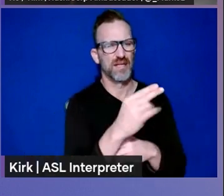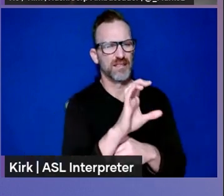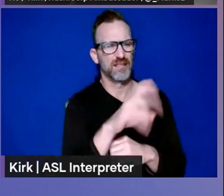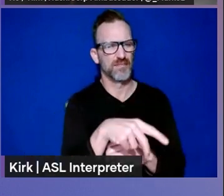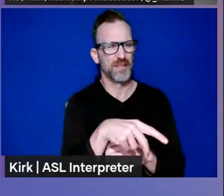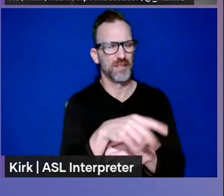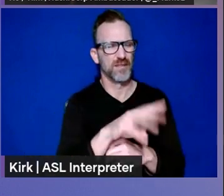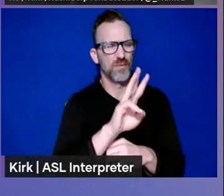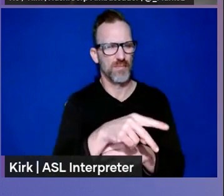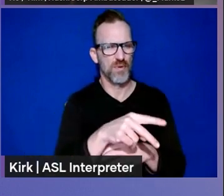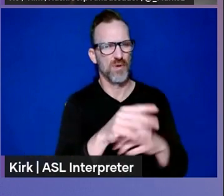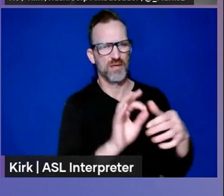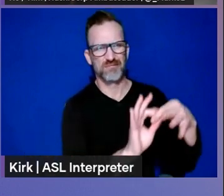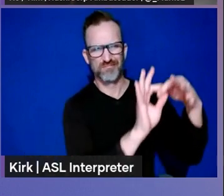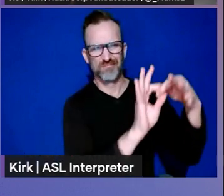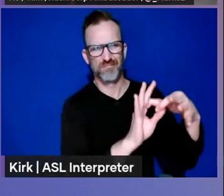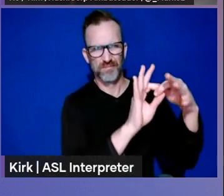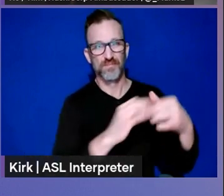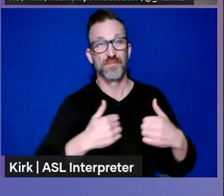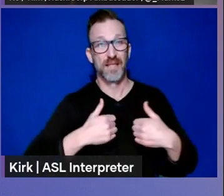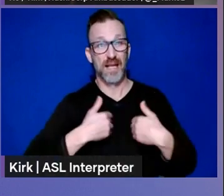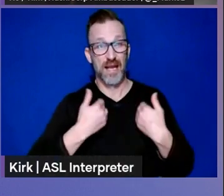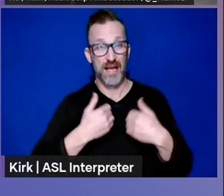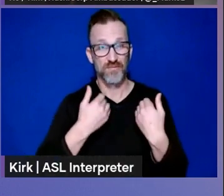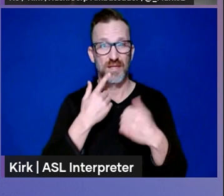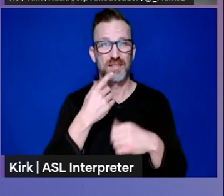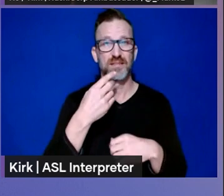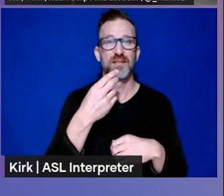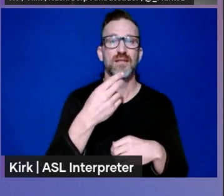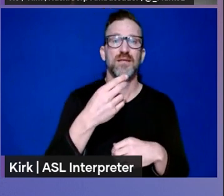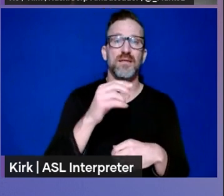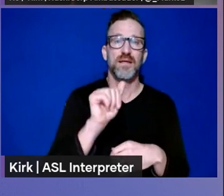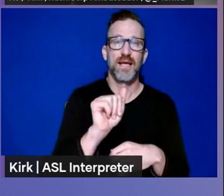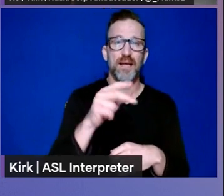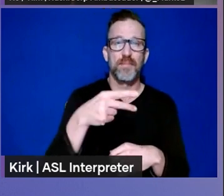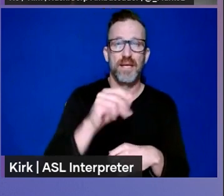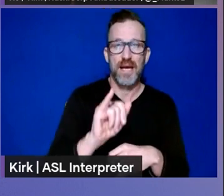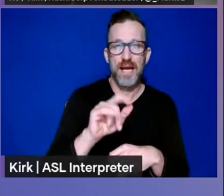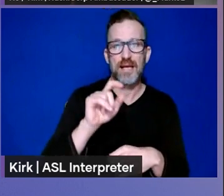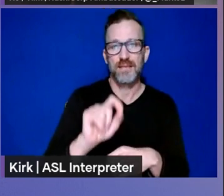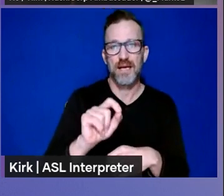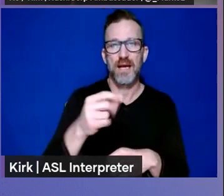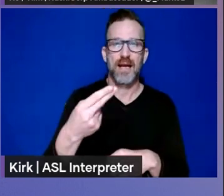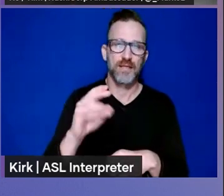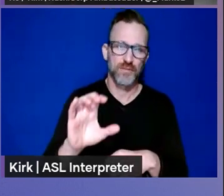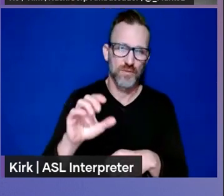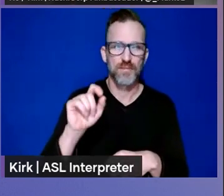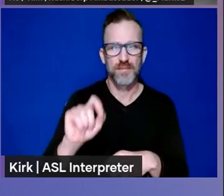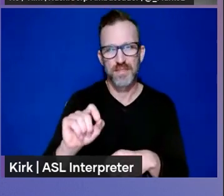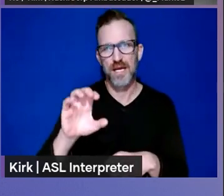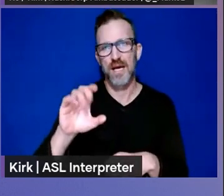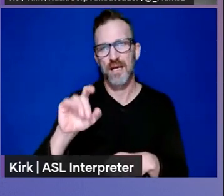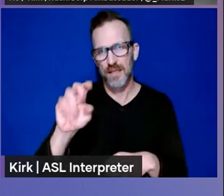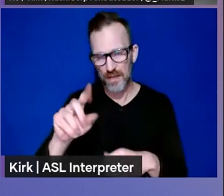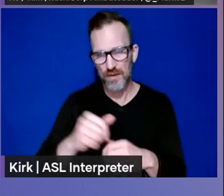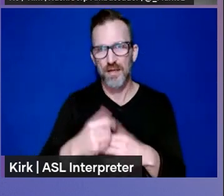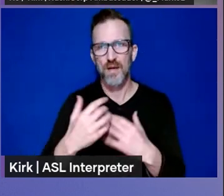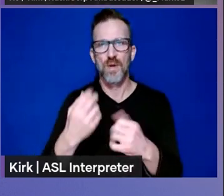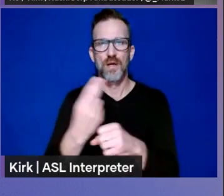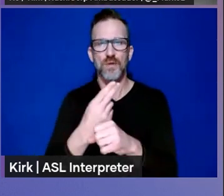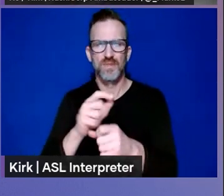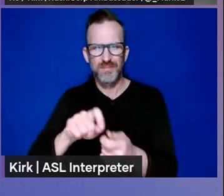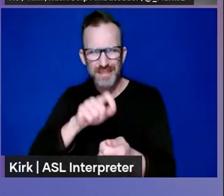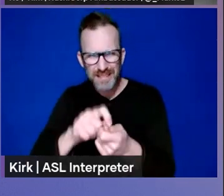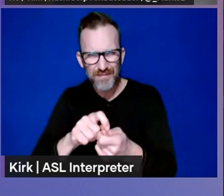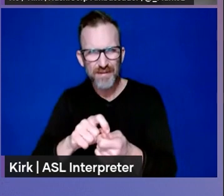Waypoint. And the address is api.hashicorp.cloud. And I want to use a specific Kubernetes runner image, which